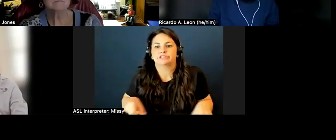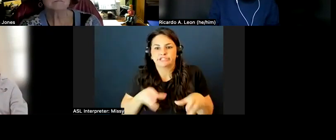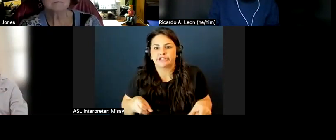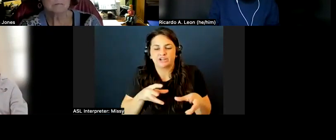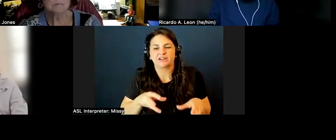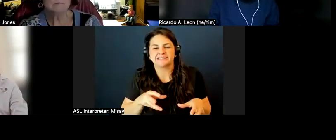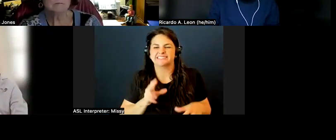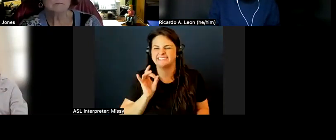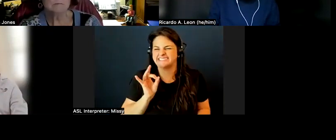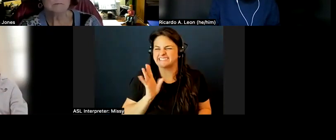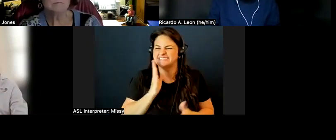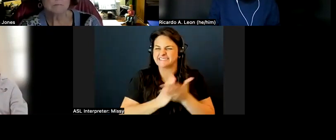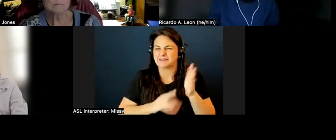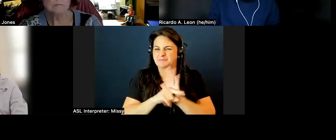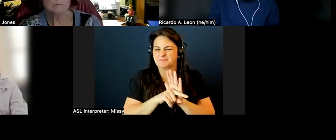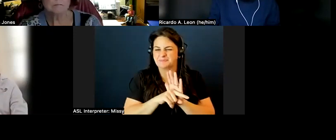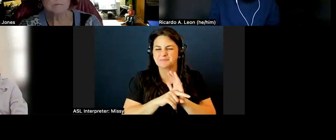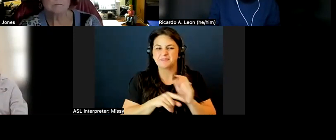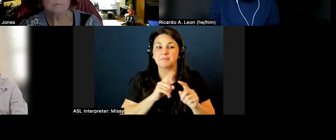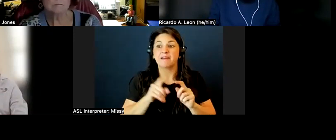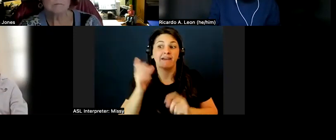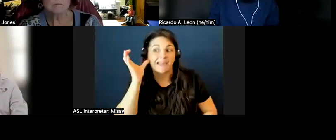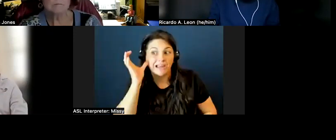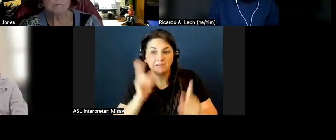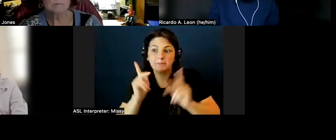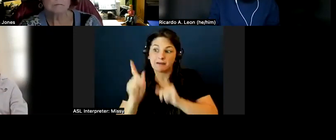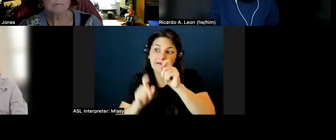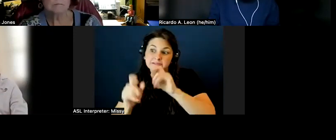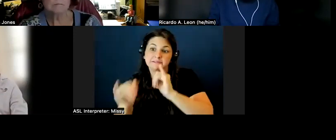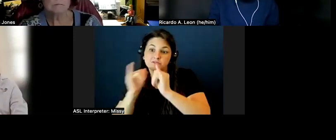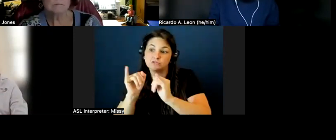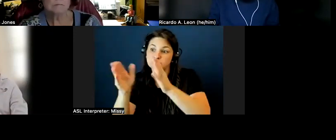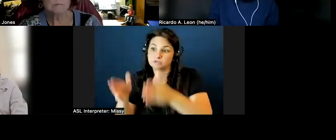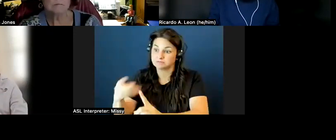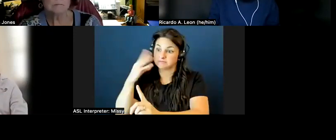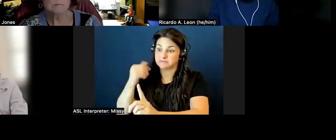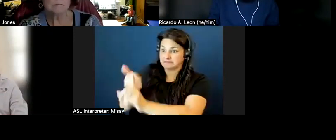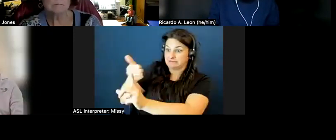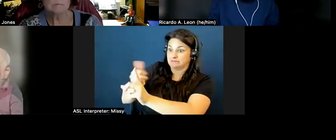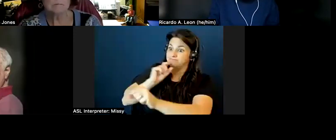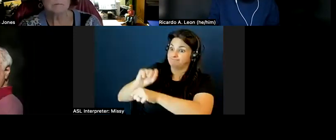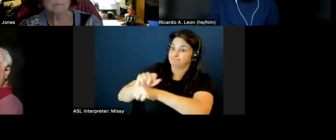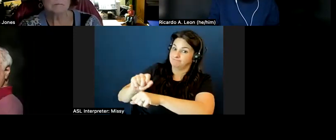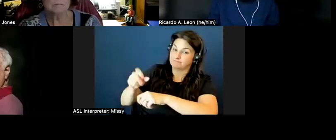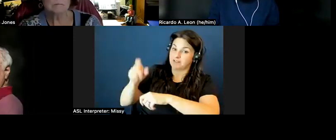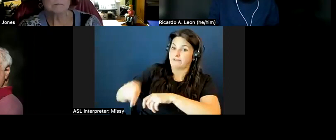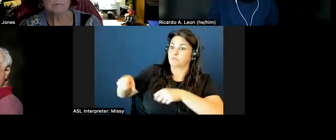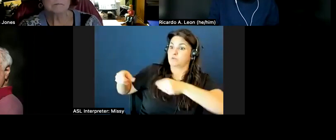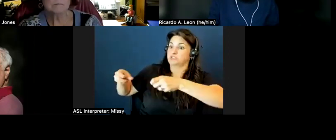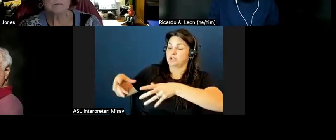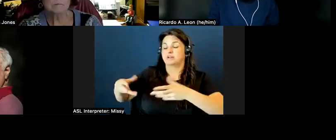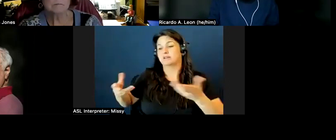someone with a disability makes much more sense. Because if you put somebody in a wheelchair and you launch them out onto campus and